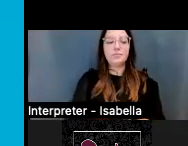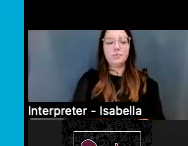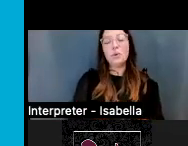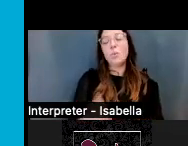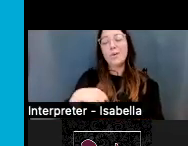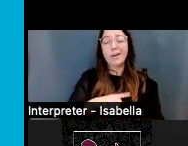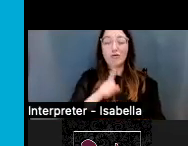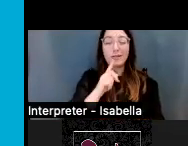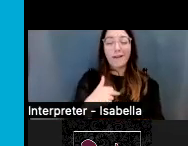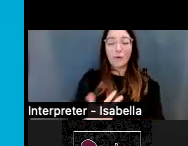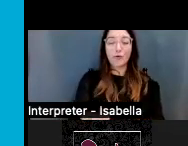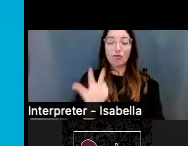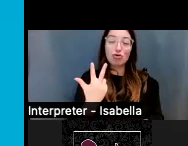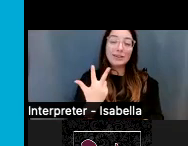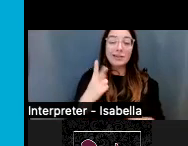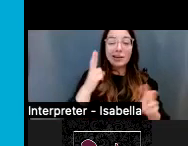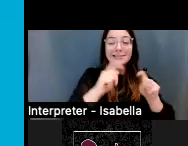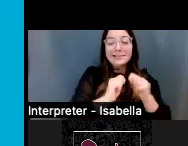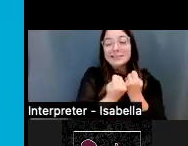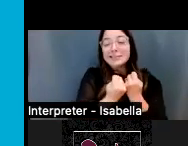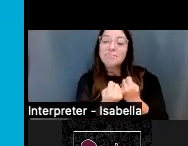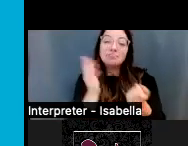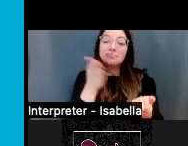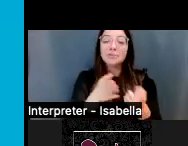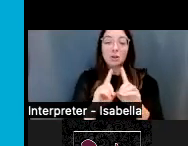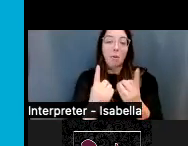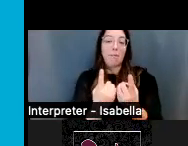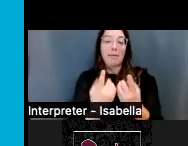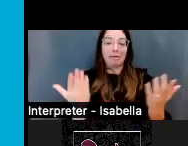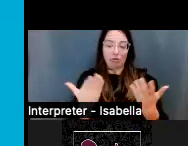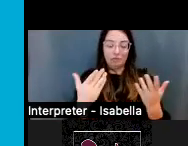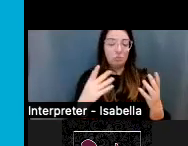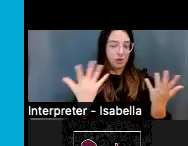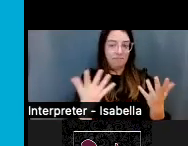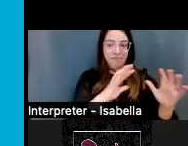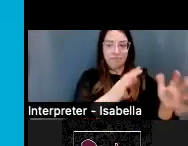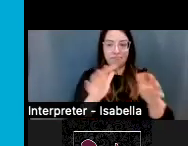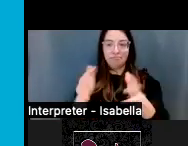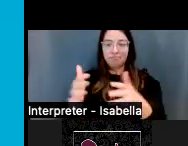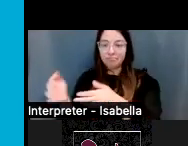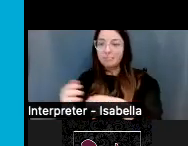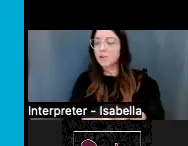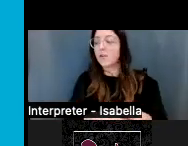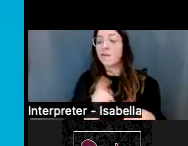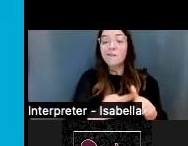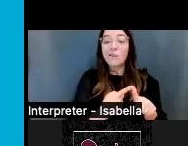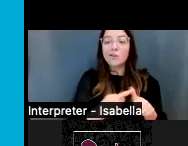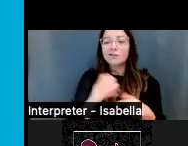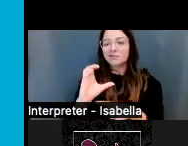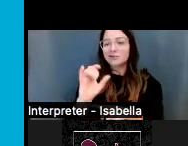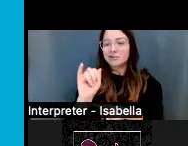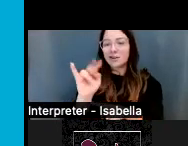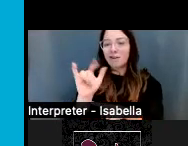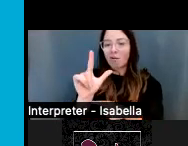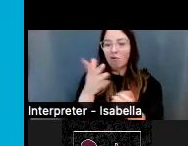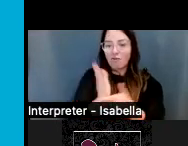three main teams or departments here at Equip for Equality. So the first of which is the civil rights team, which Sarah